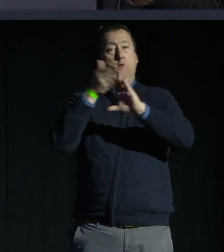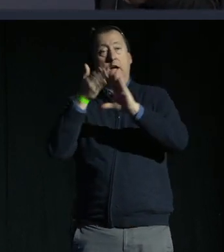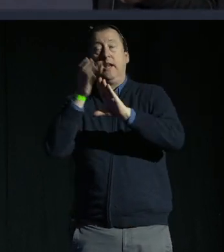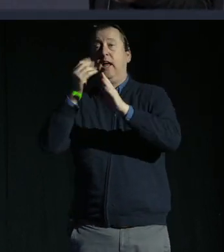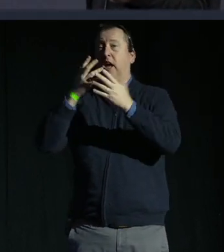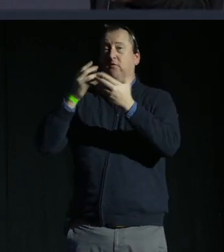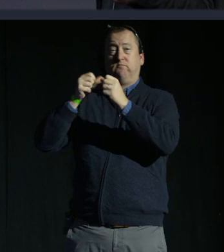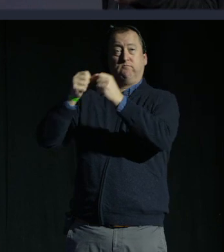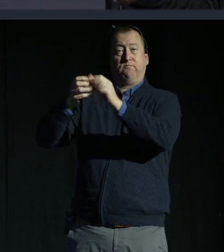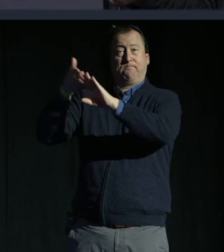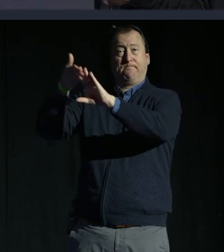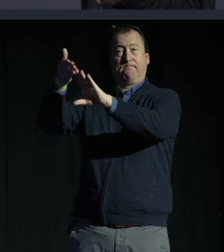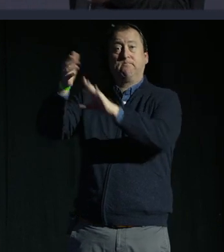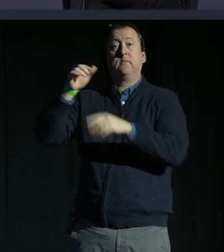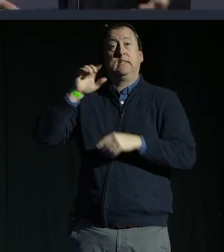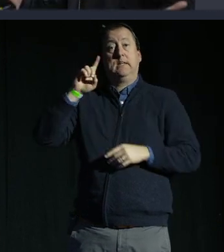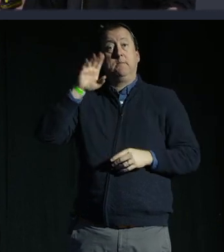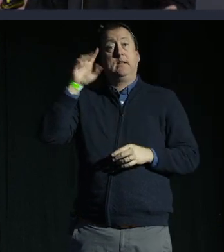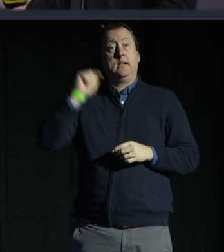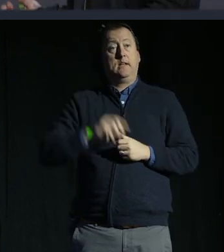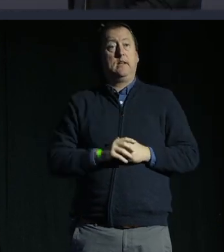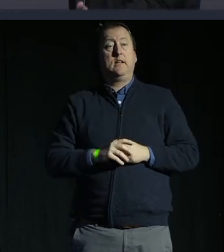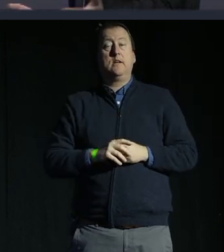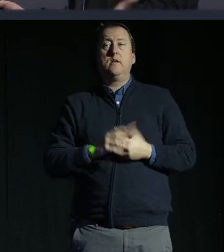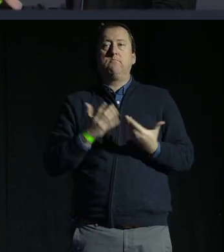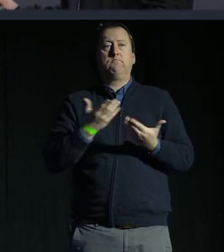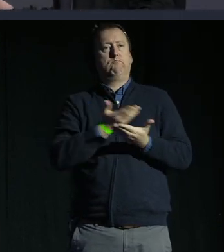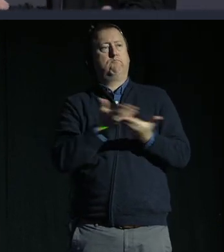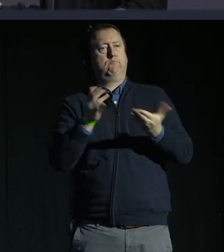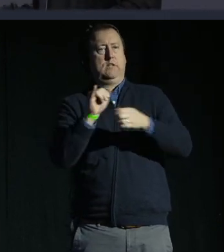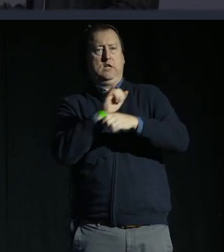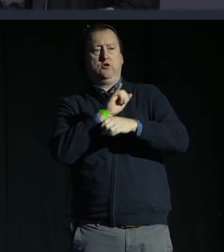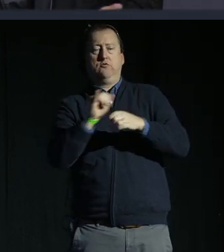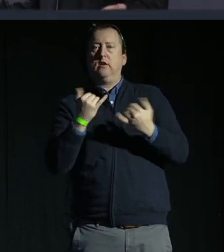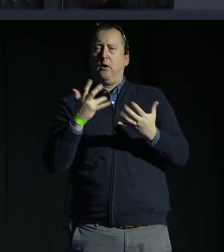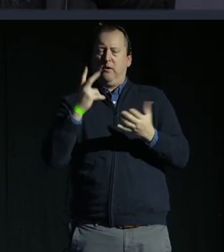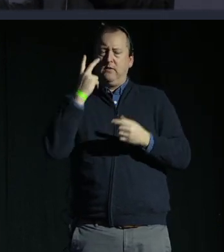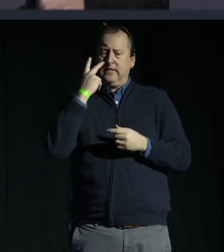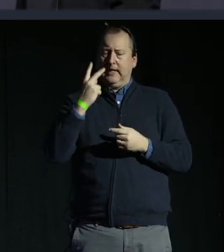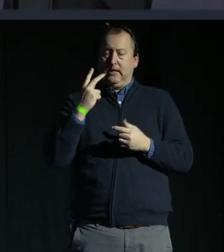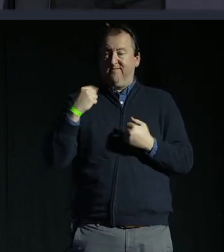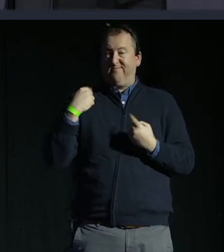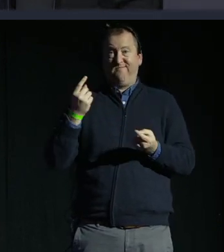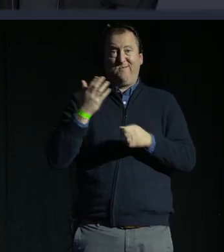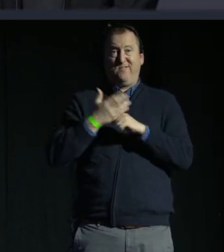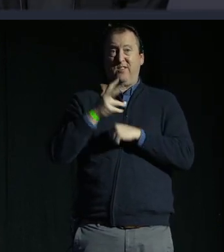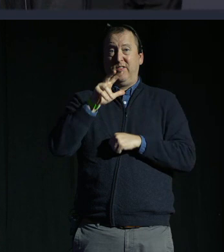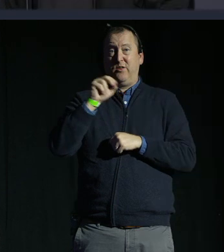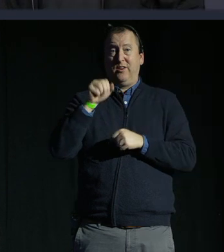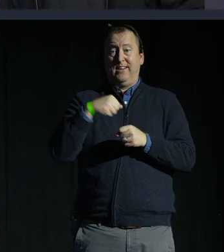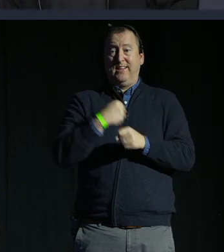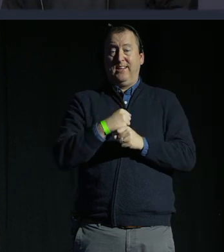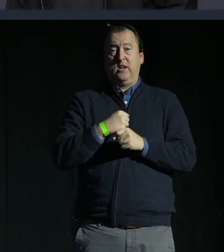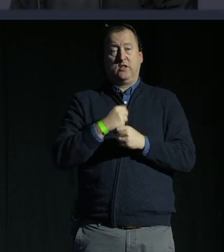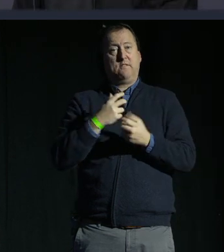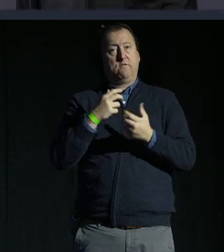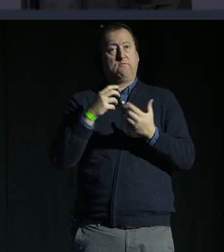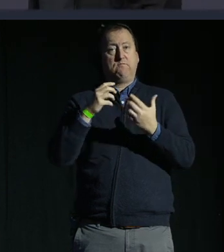DBT. As an industry, we've now seen 3 decades of commercial open